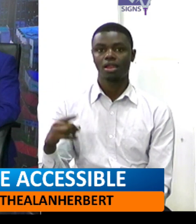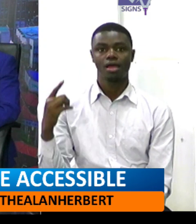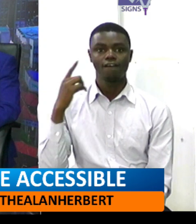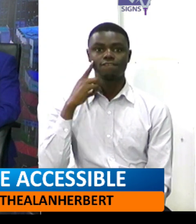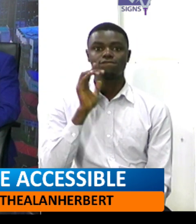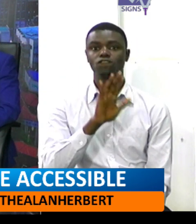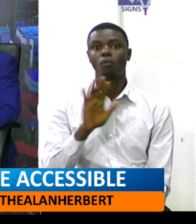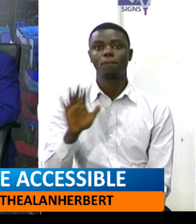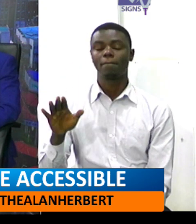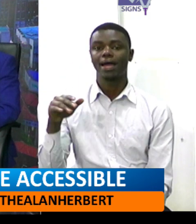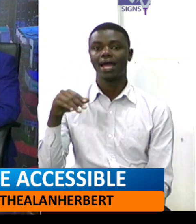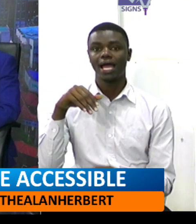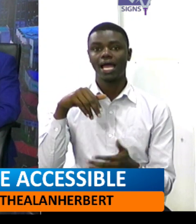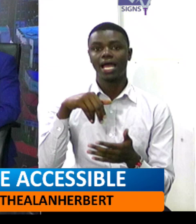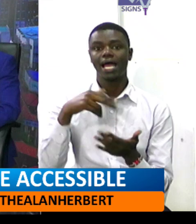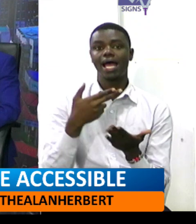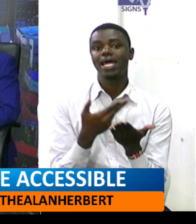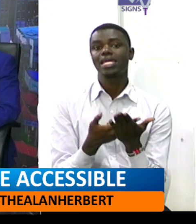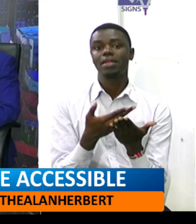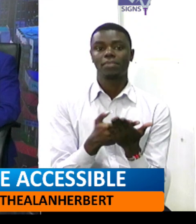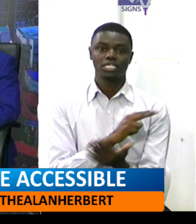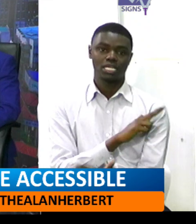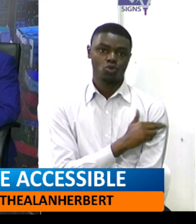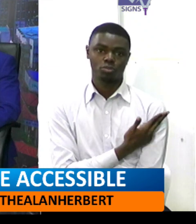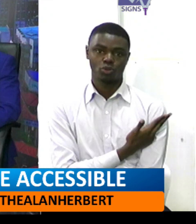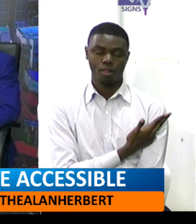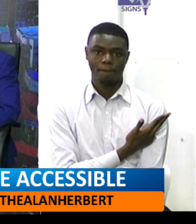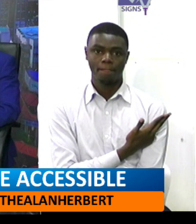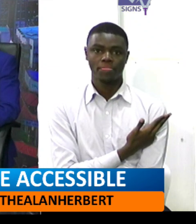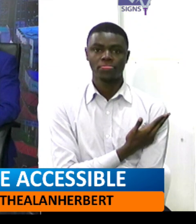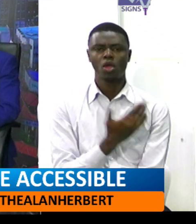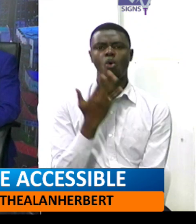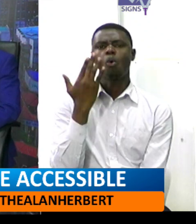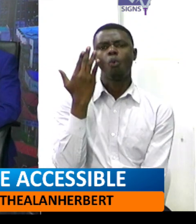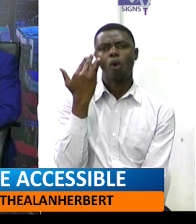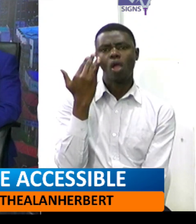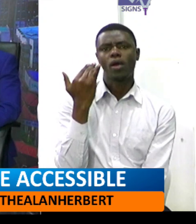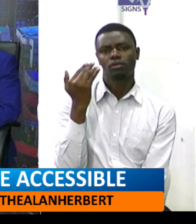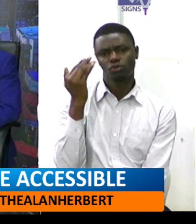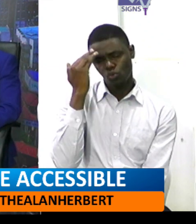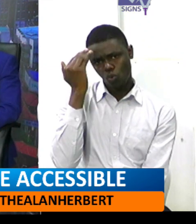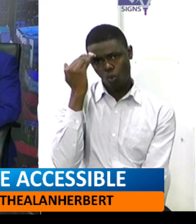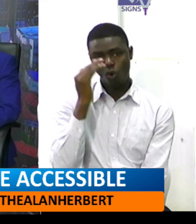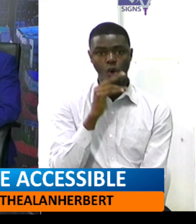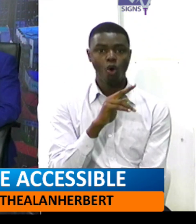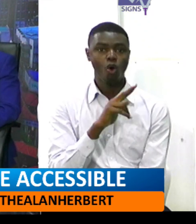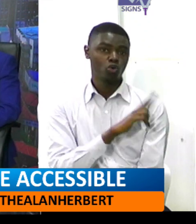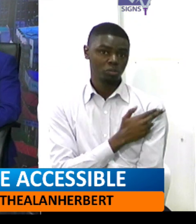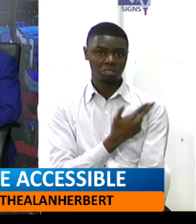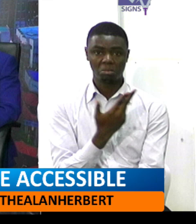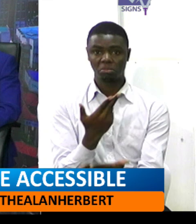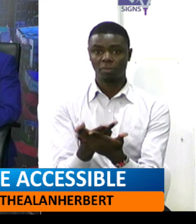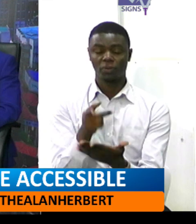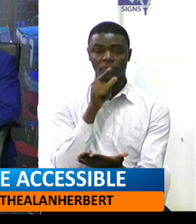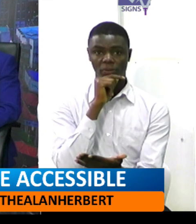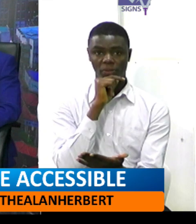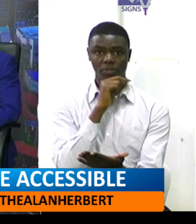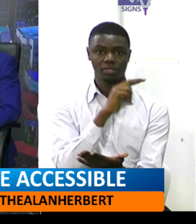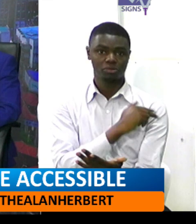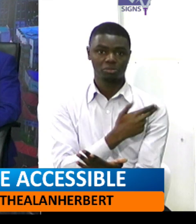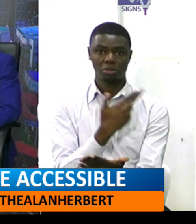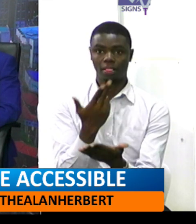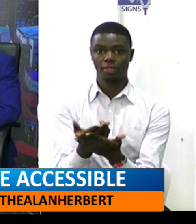your inpatient. It's typically an inpatient cover. Yeah. Because hospitalization, once admitted in hospital,